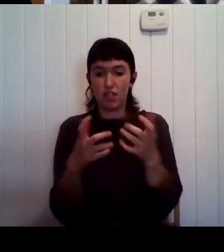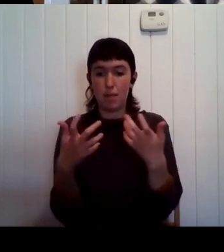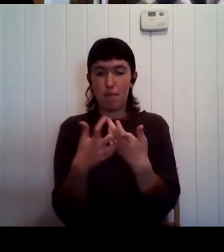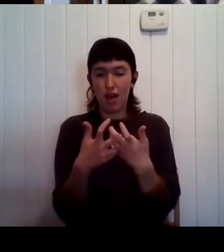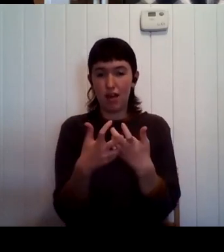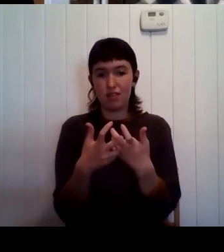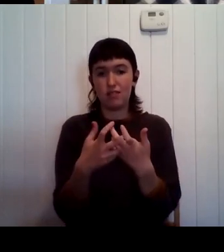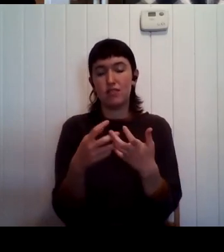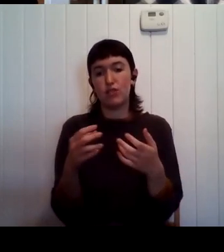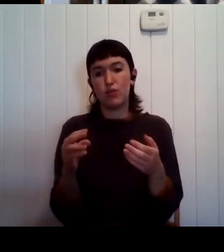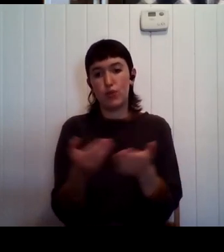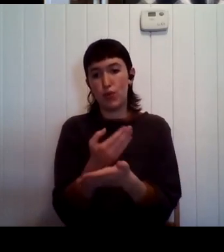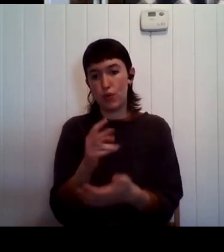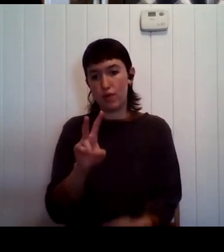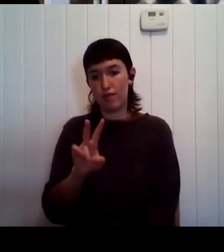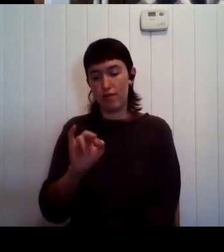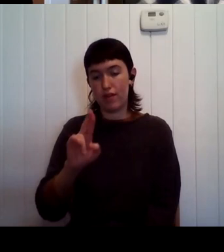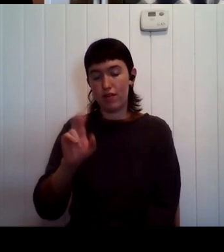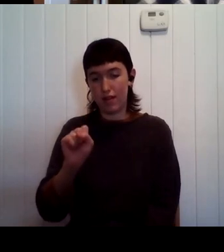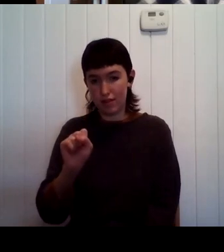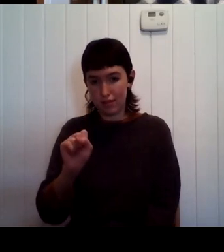whole new virus that can then